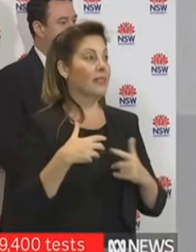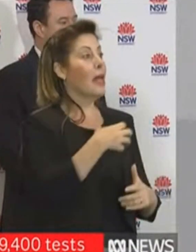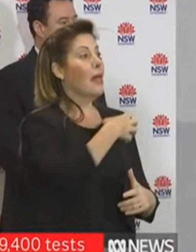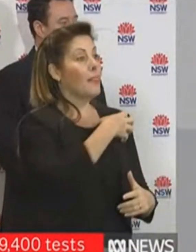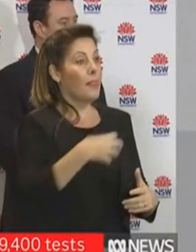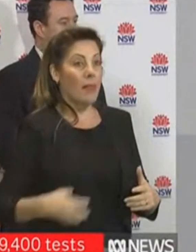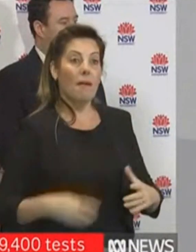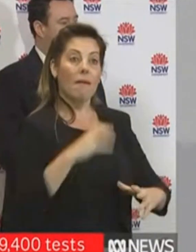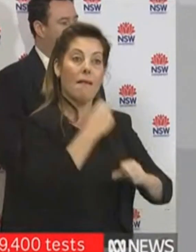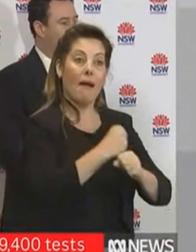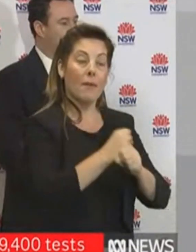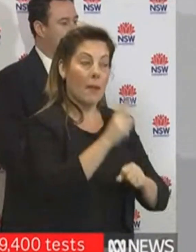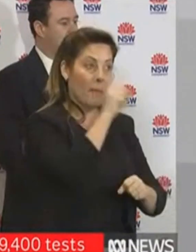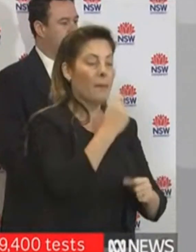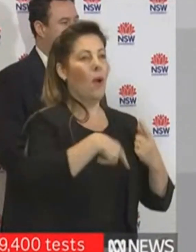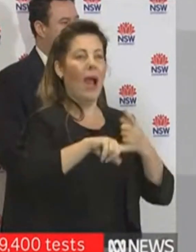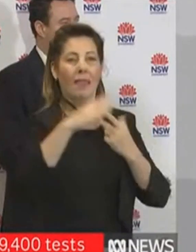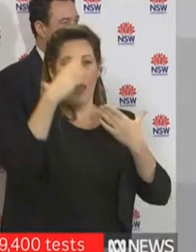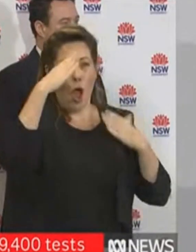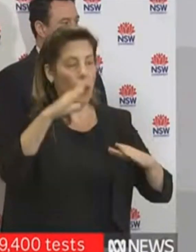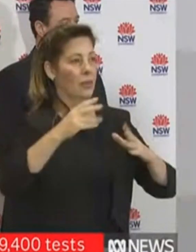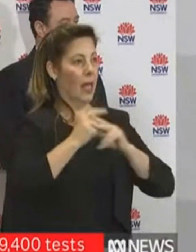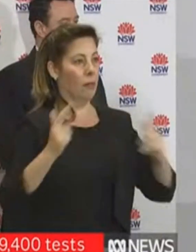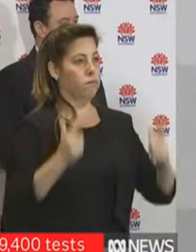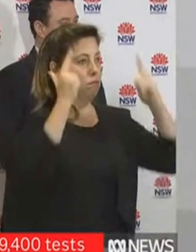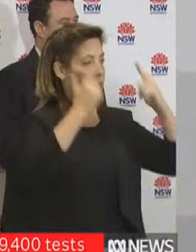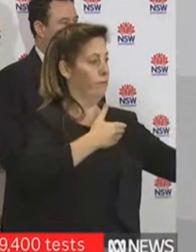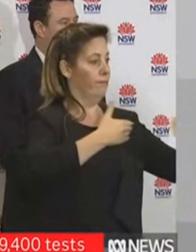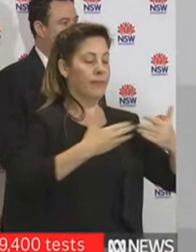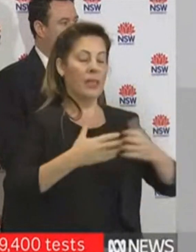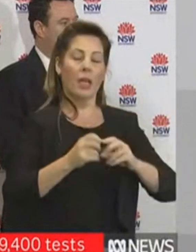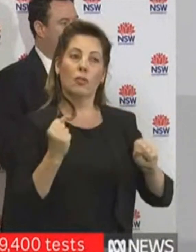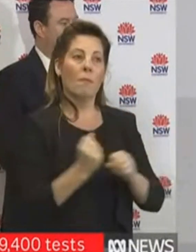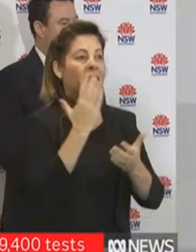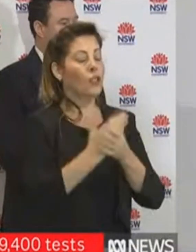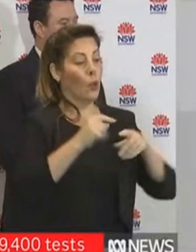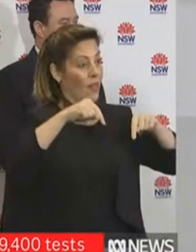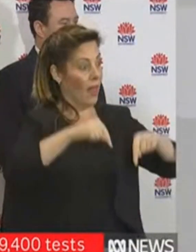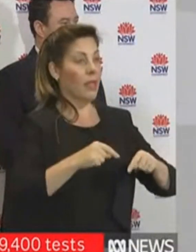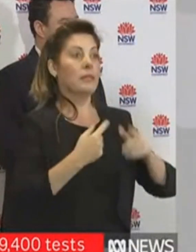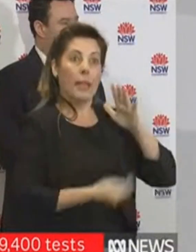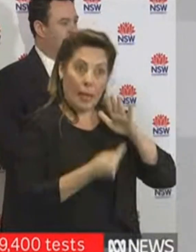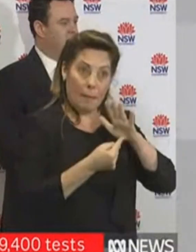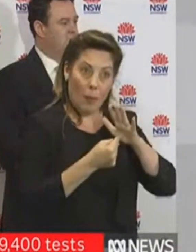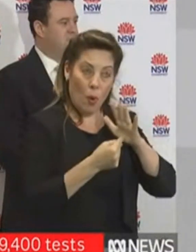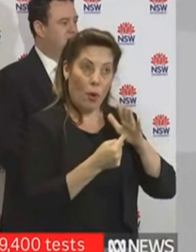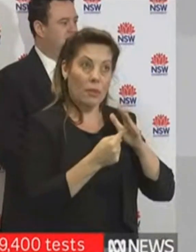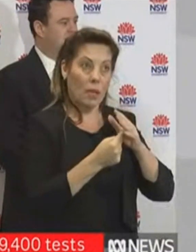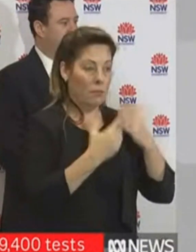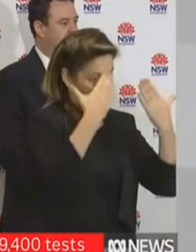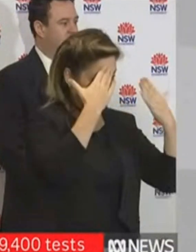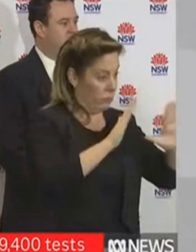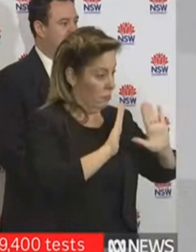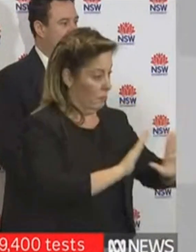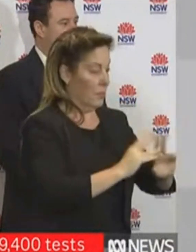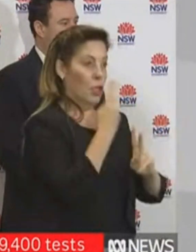and allowing us to undertake this mammoth job. And more often than not, some of those people who've been coming in have then